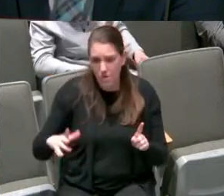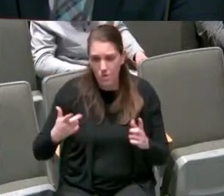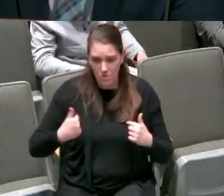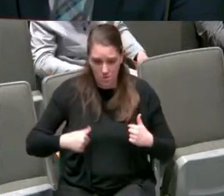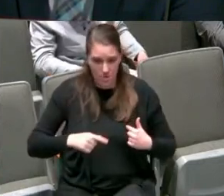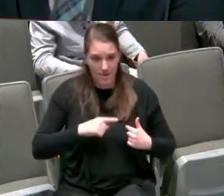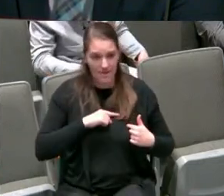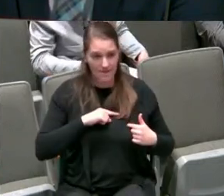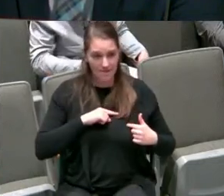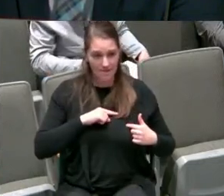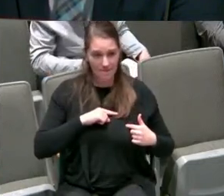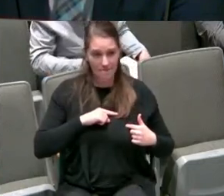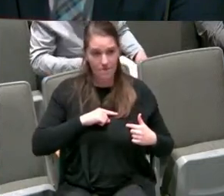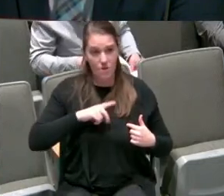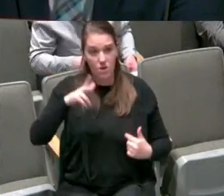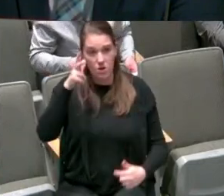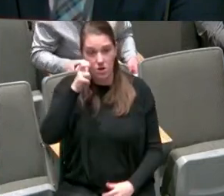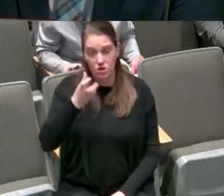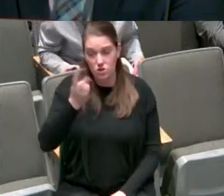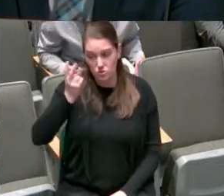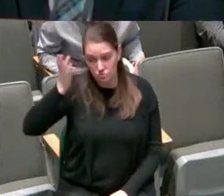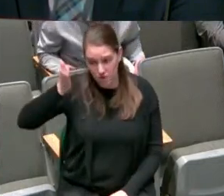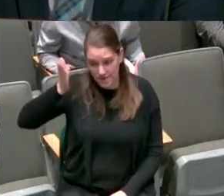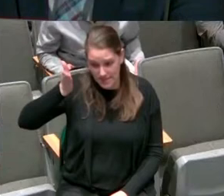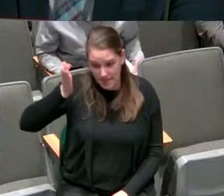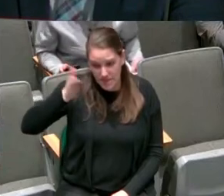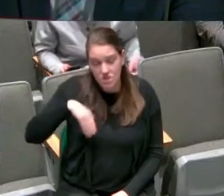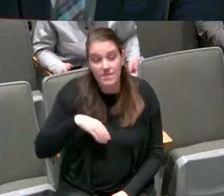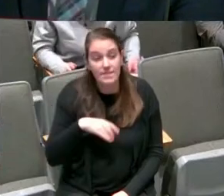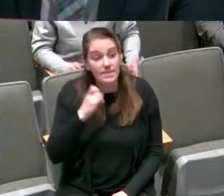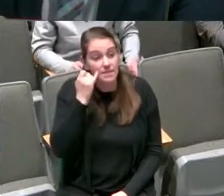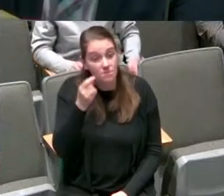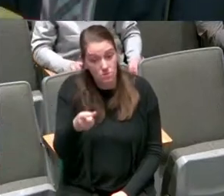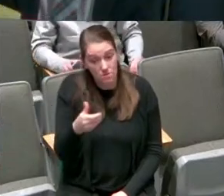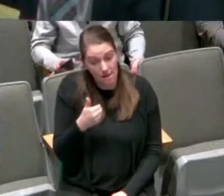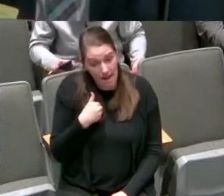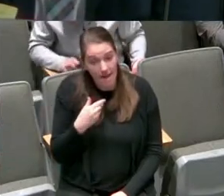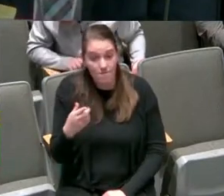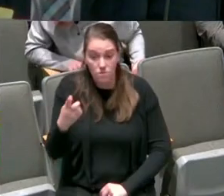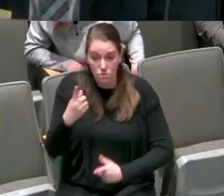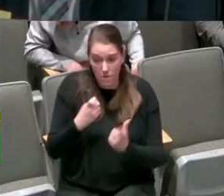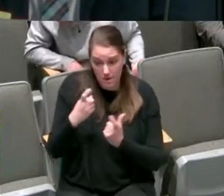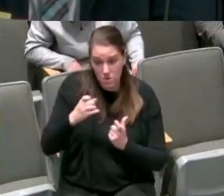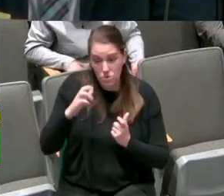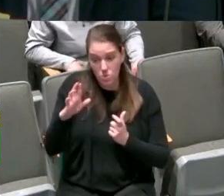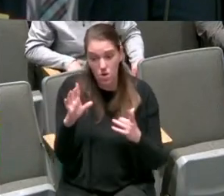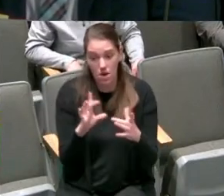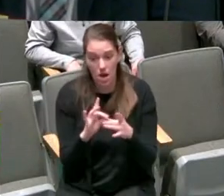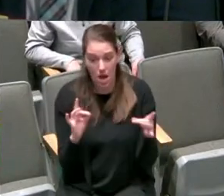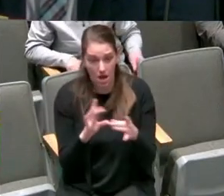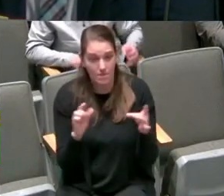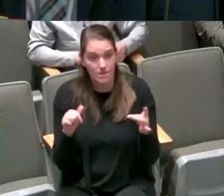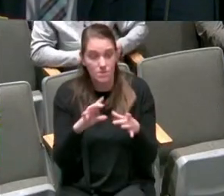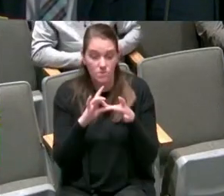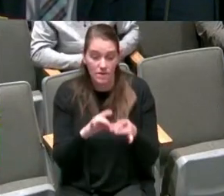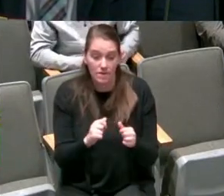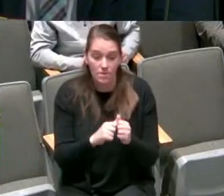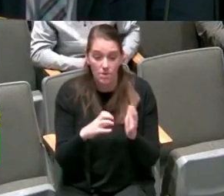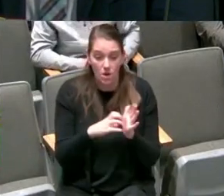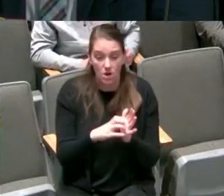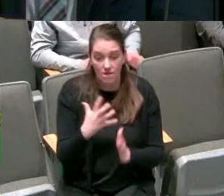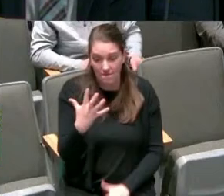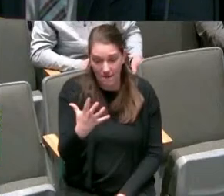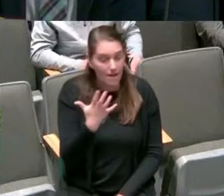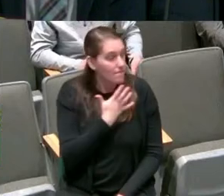heard two presentations if you have questions or comments this is all on Article Five you may